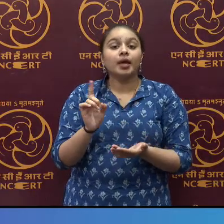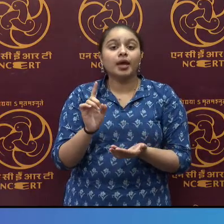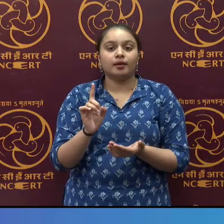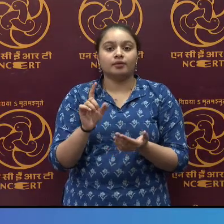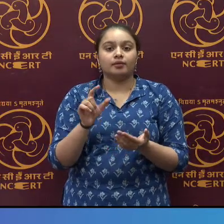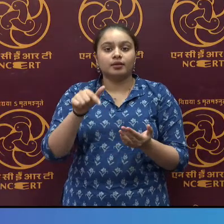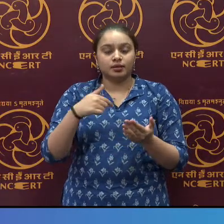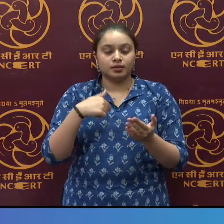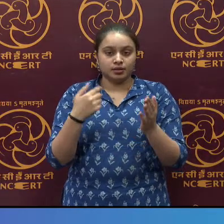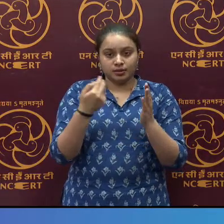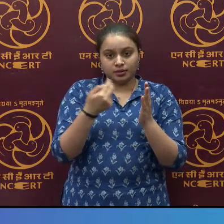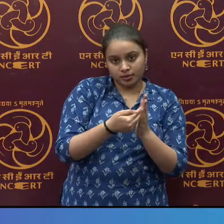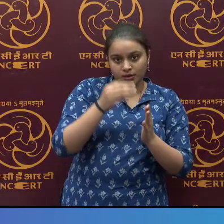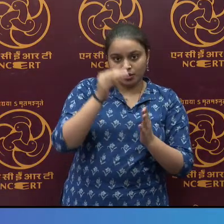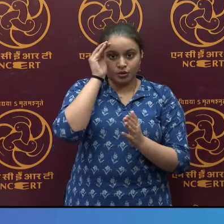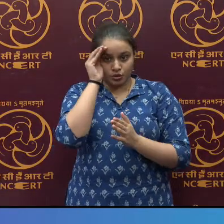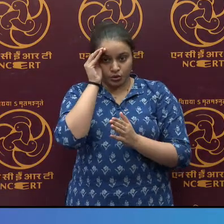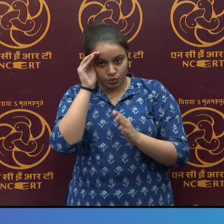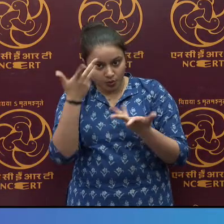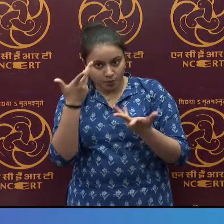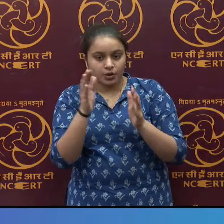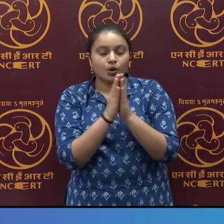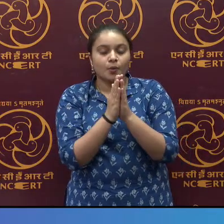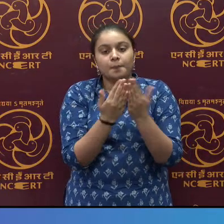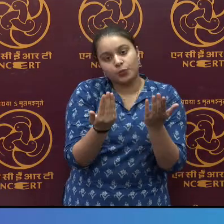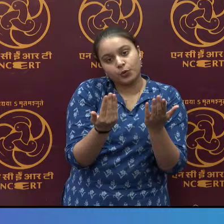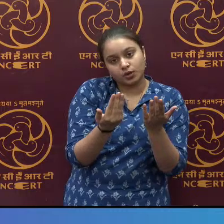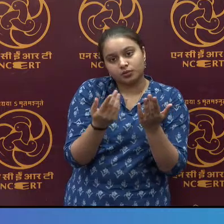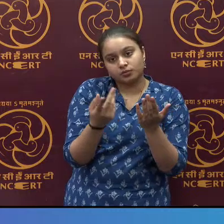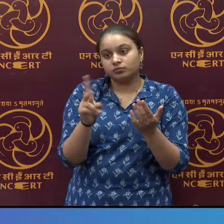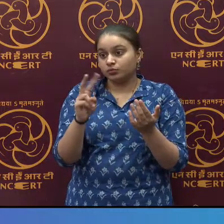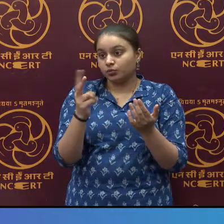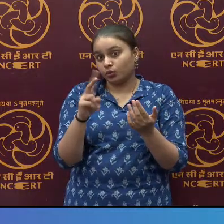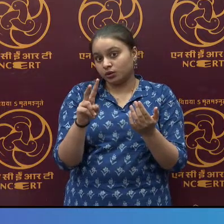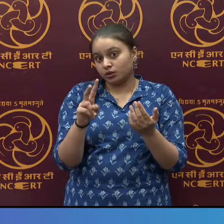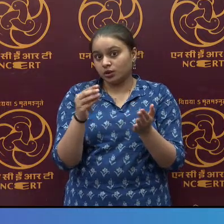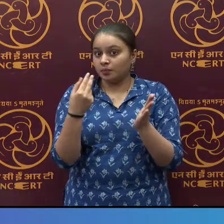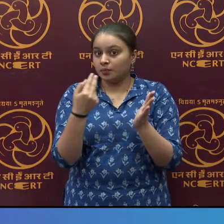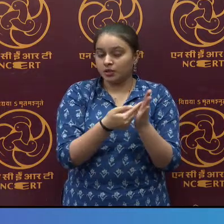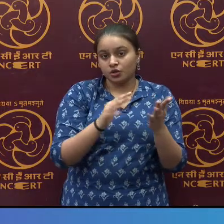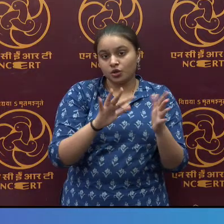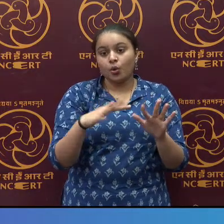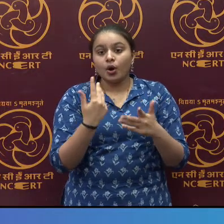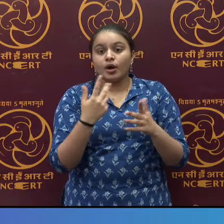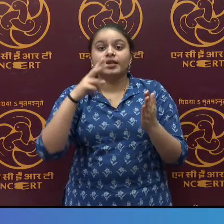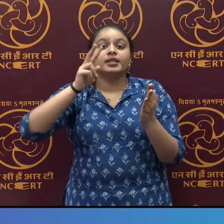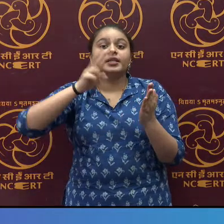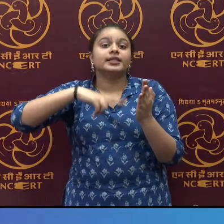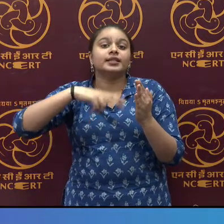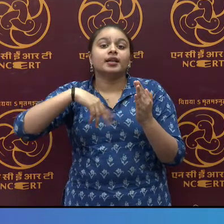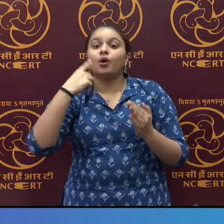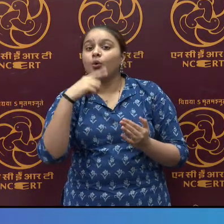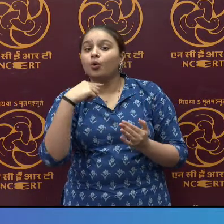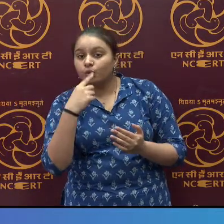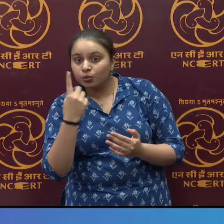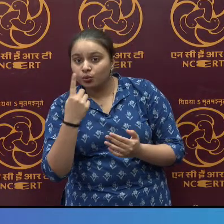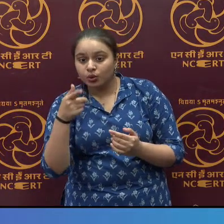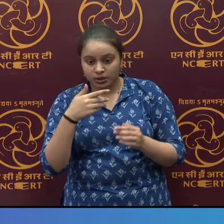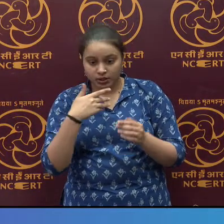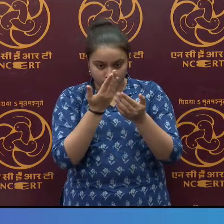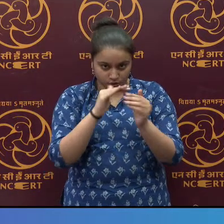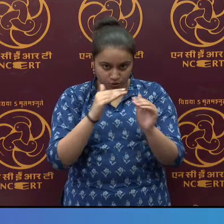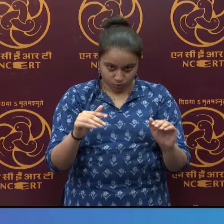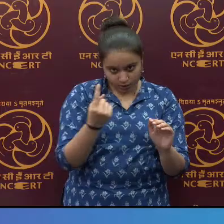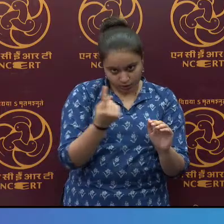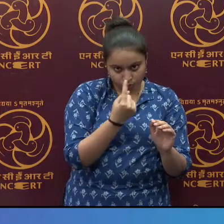usually mentioned, write a newspaper article or a magazine article. Second, who is the reader? Like, is it for the students